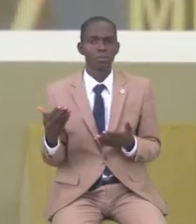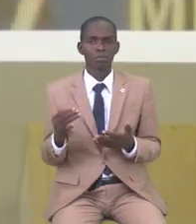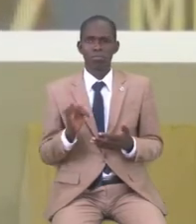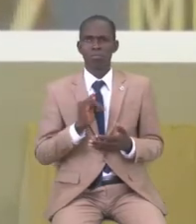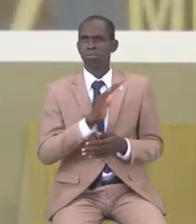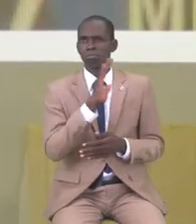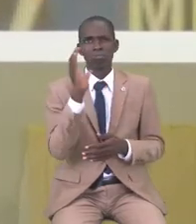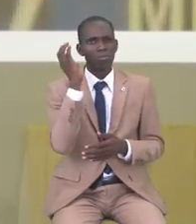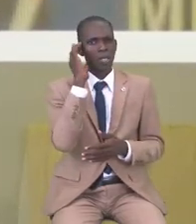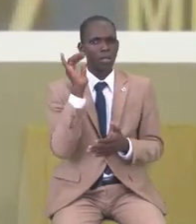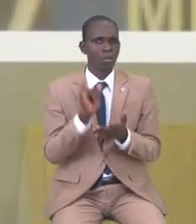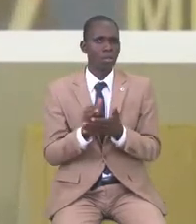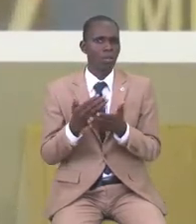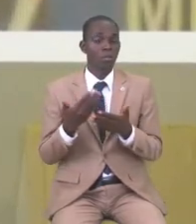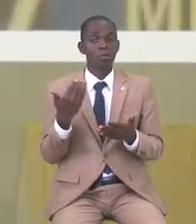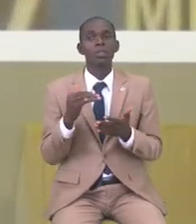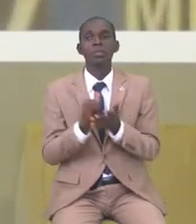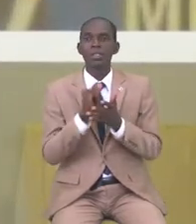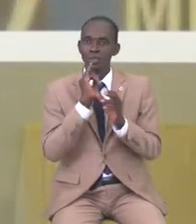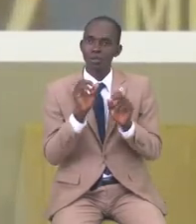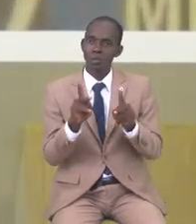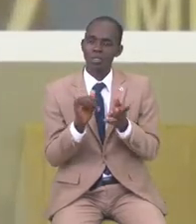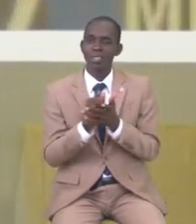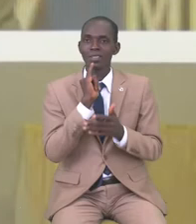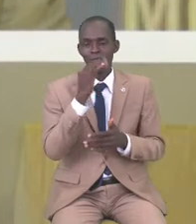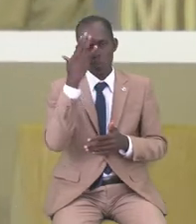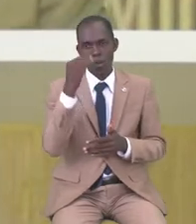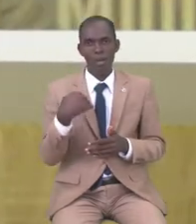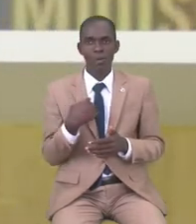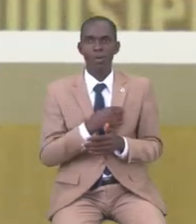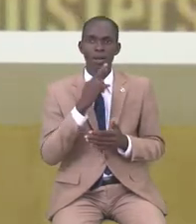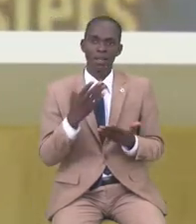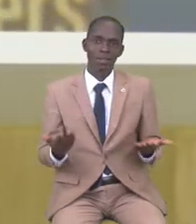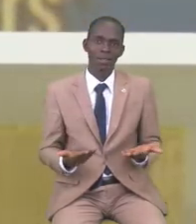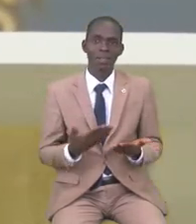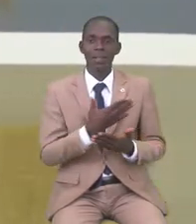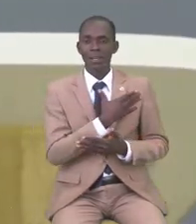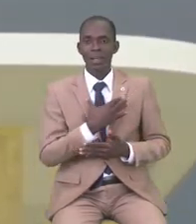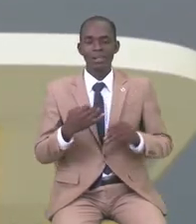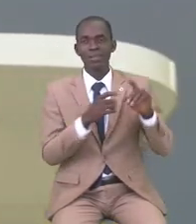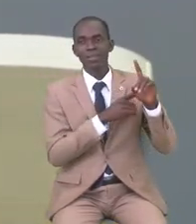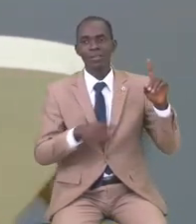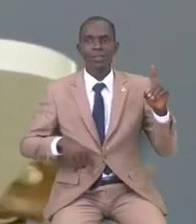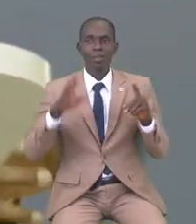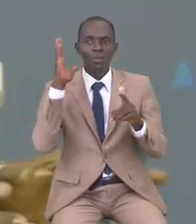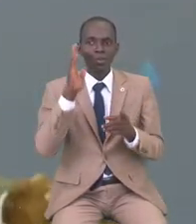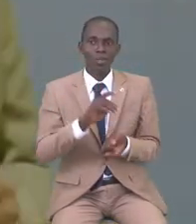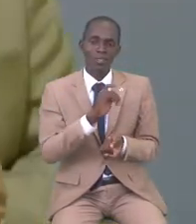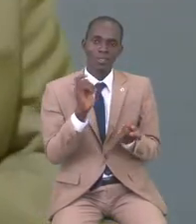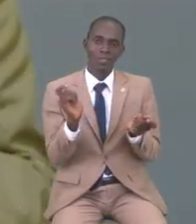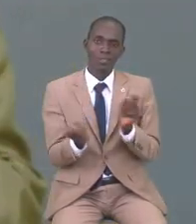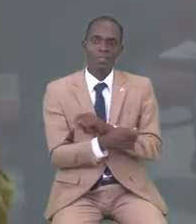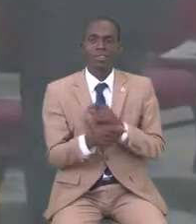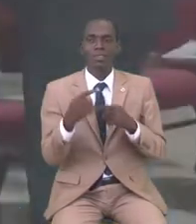that before, that's okay. That's why we came. And the Lord will transform the work of